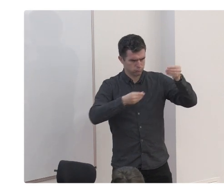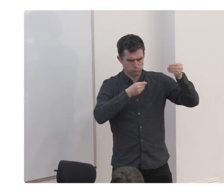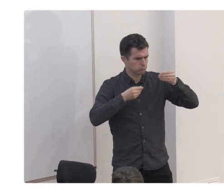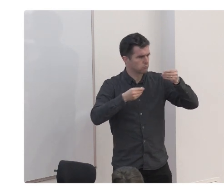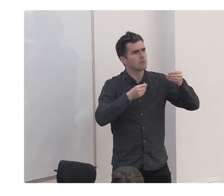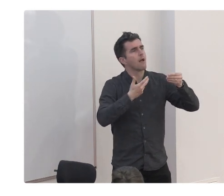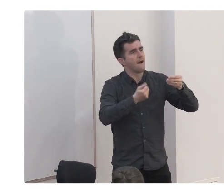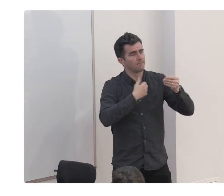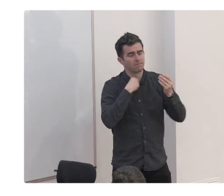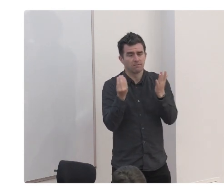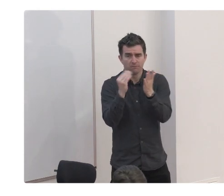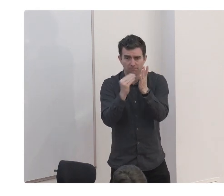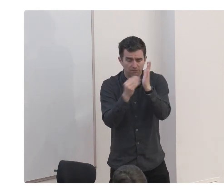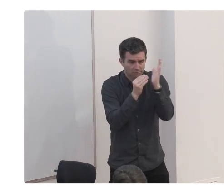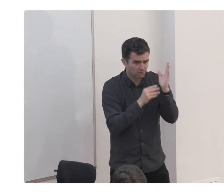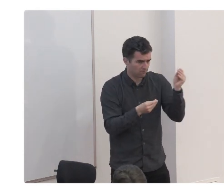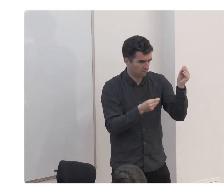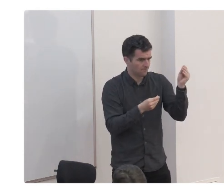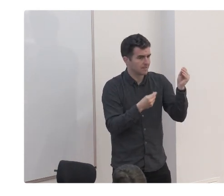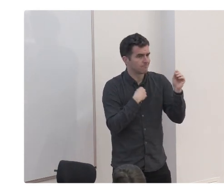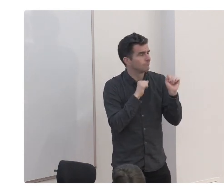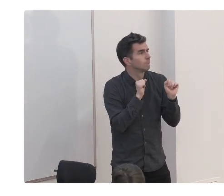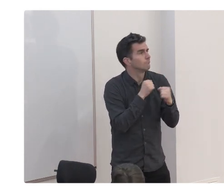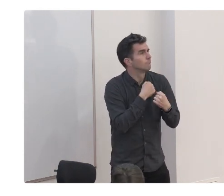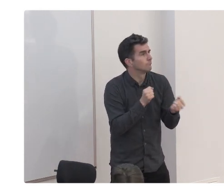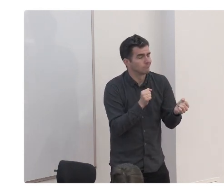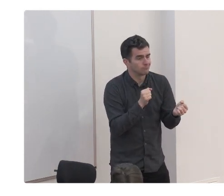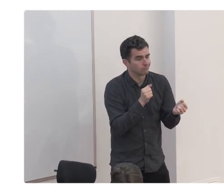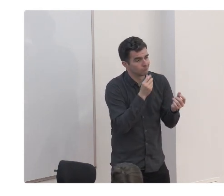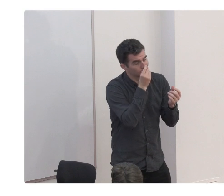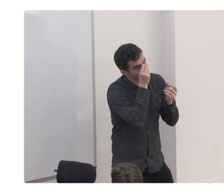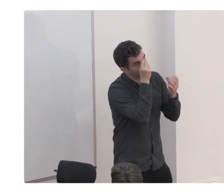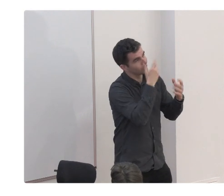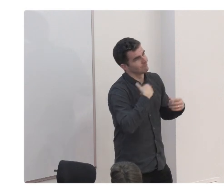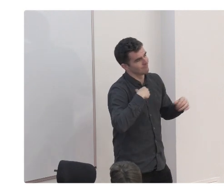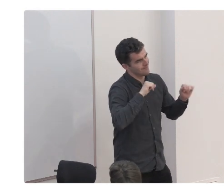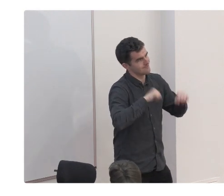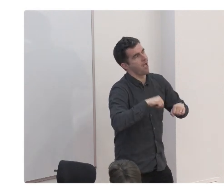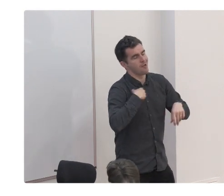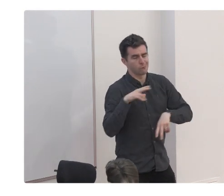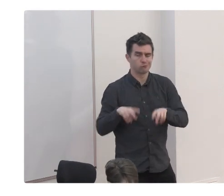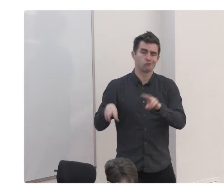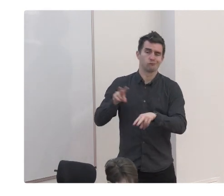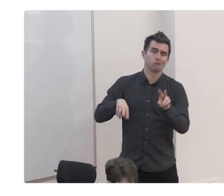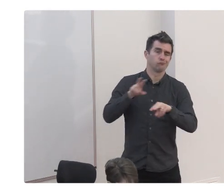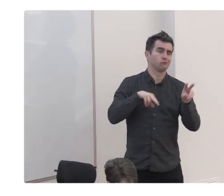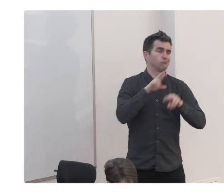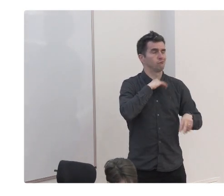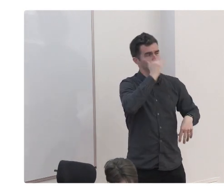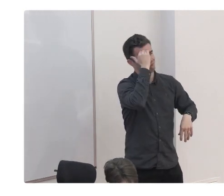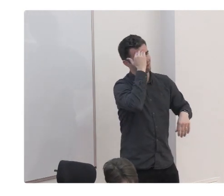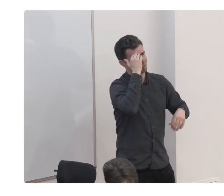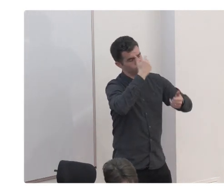a kind of one national institution can be. We have